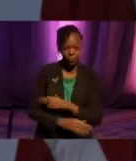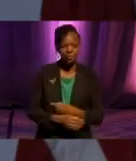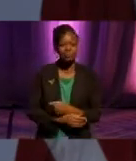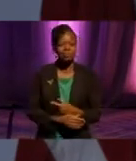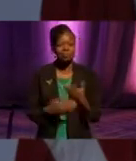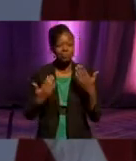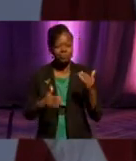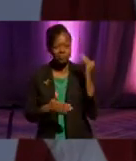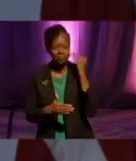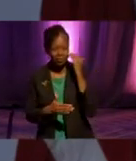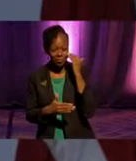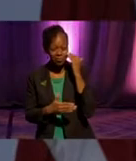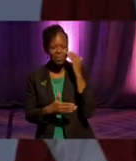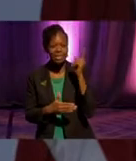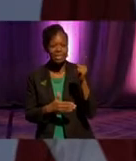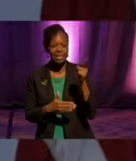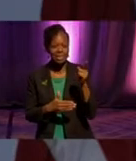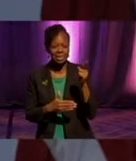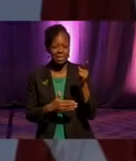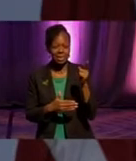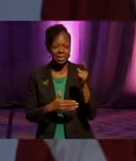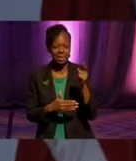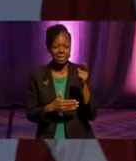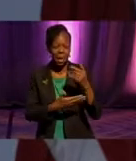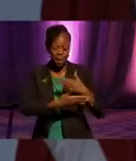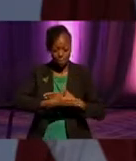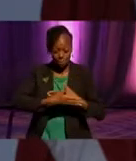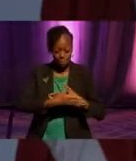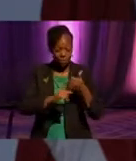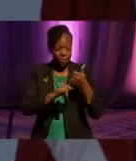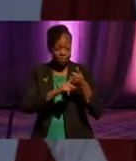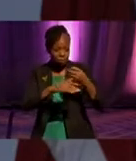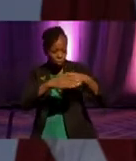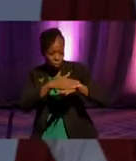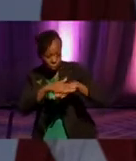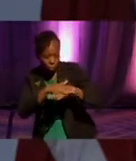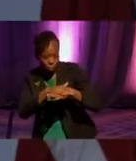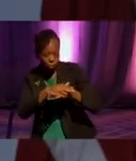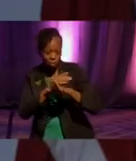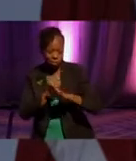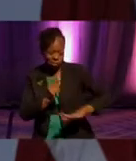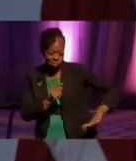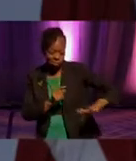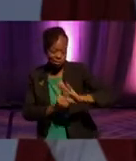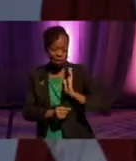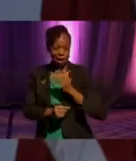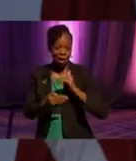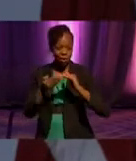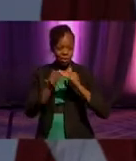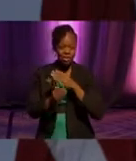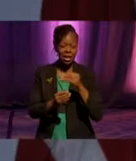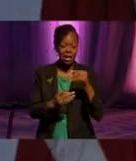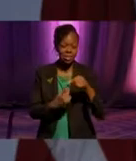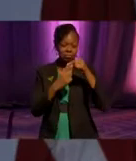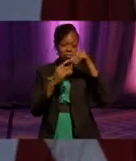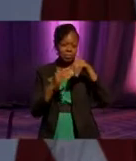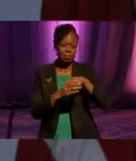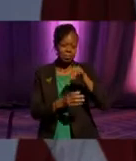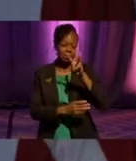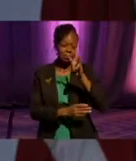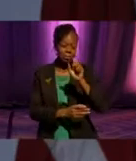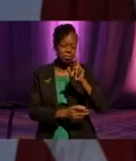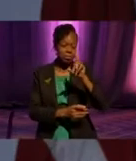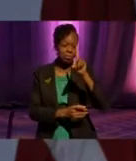We know what that means for babies born all across our city and in Ward 8, and we know